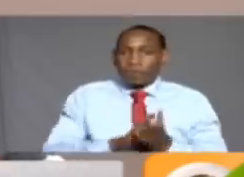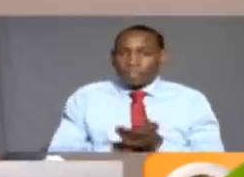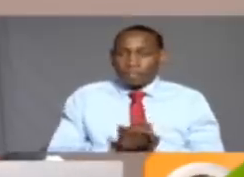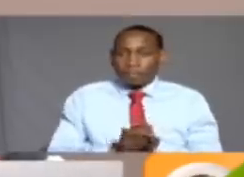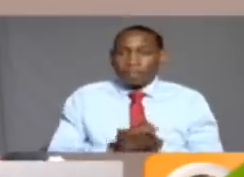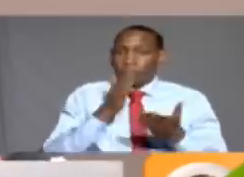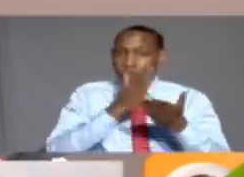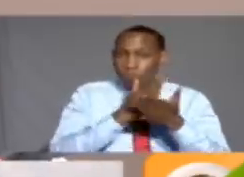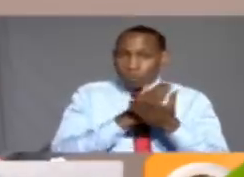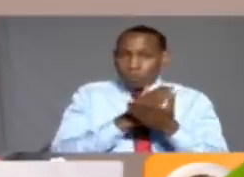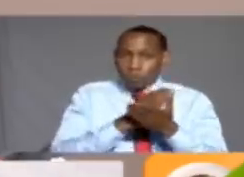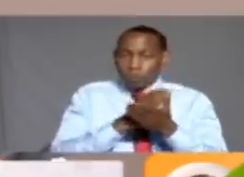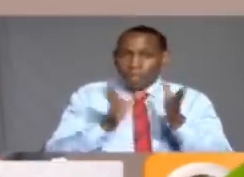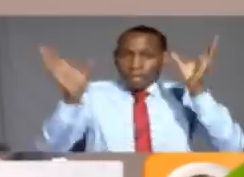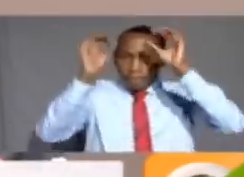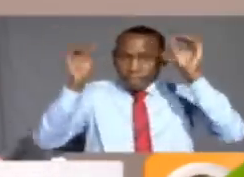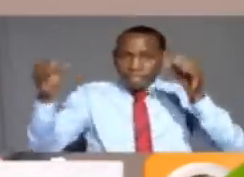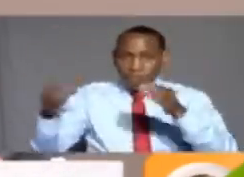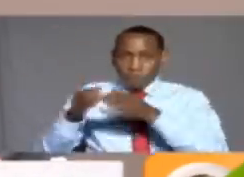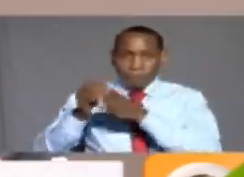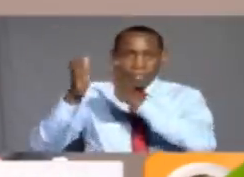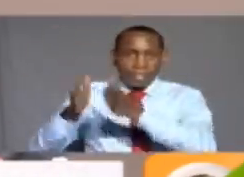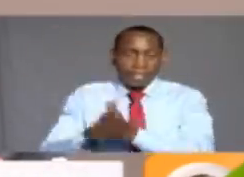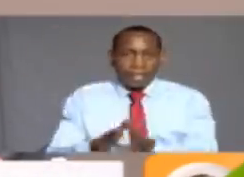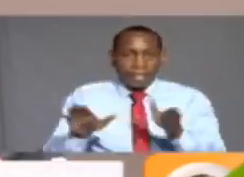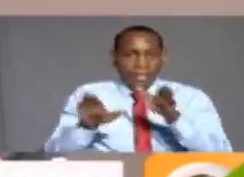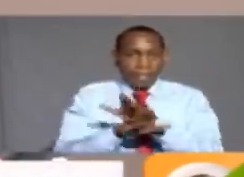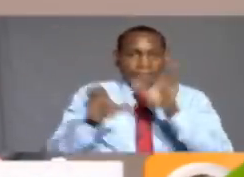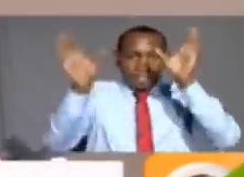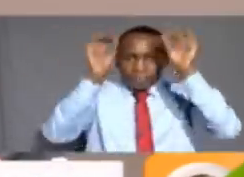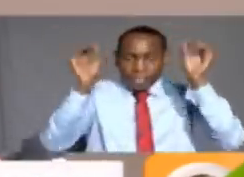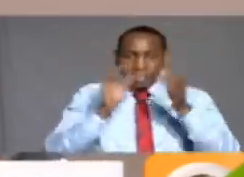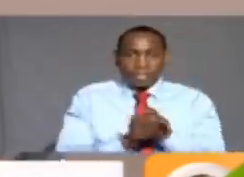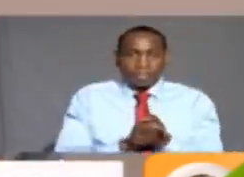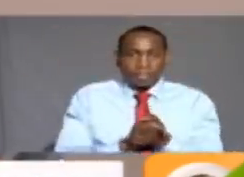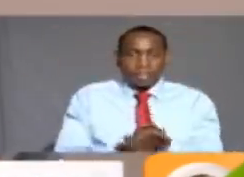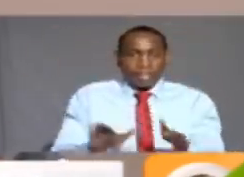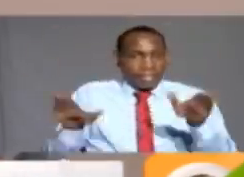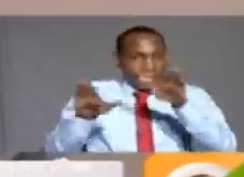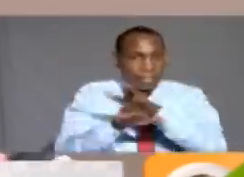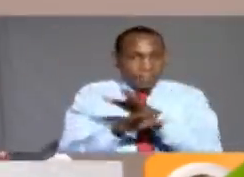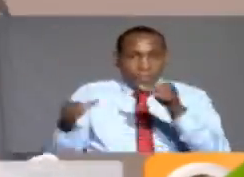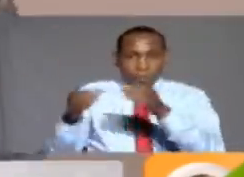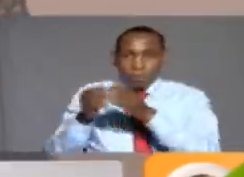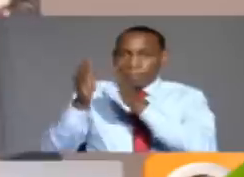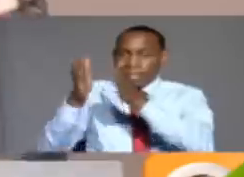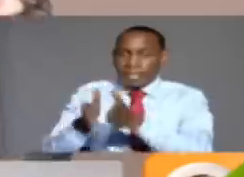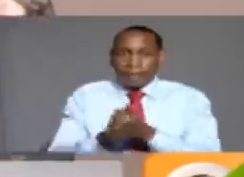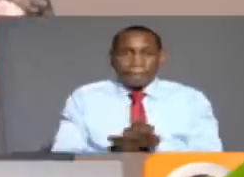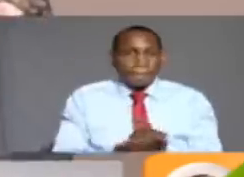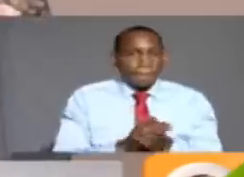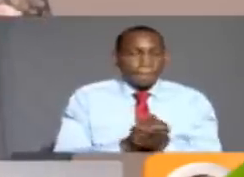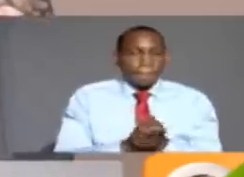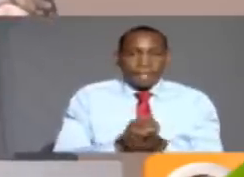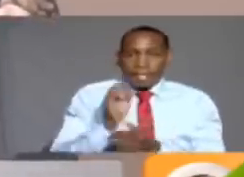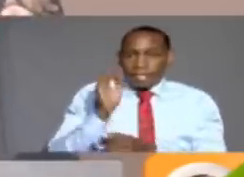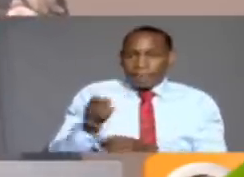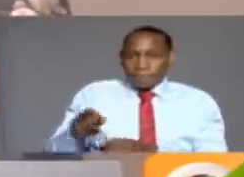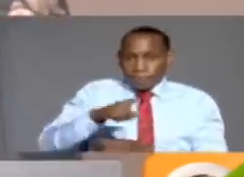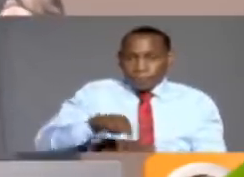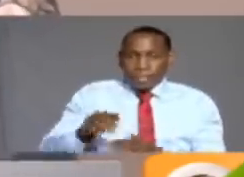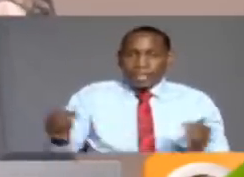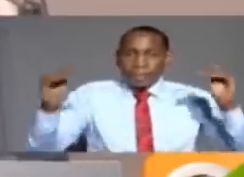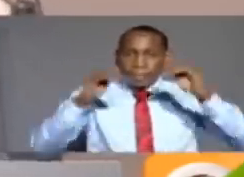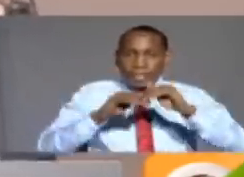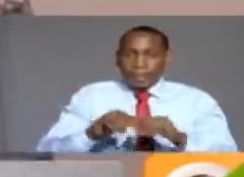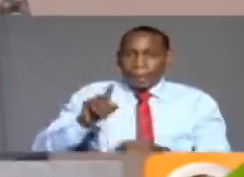is true, he's the party leader. Yes. The deputy president is the deputy party leader. But you can meet as MPs, isn't it? Even if you meet, you